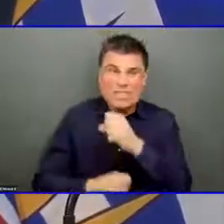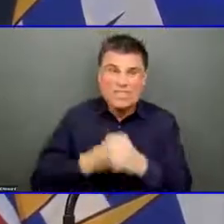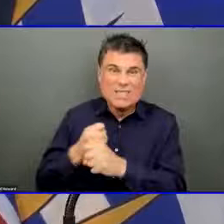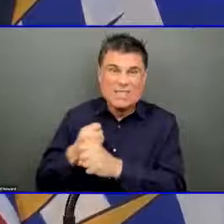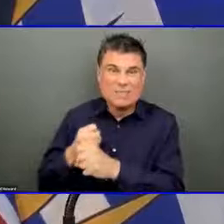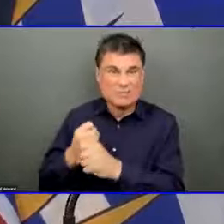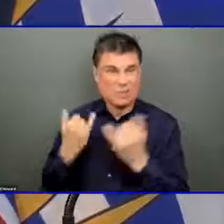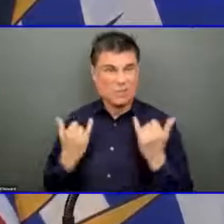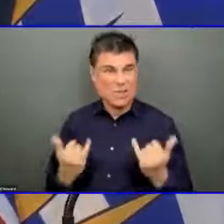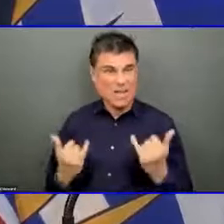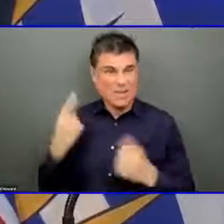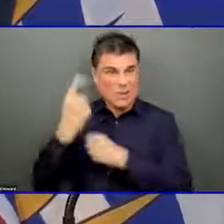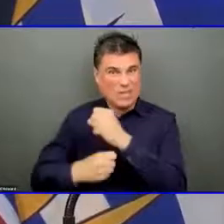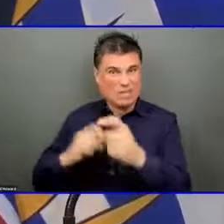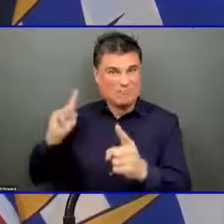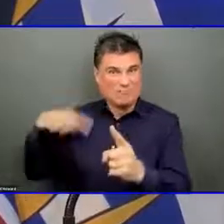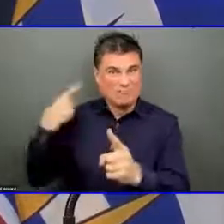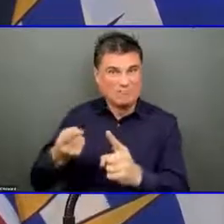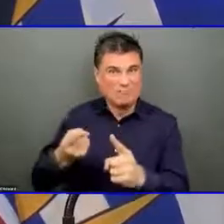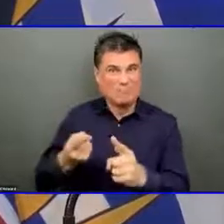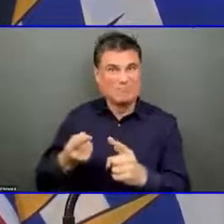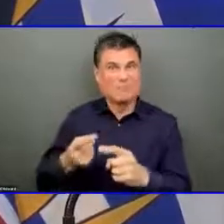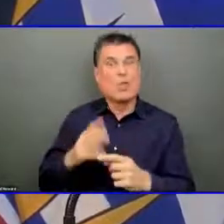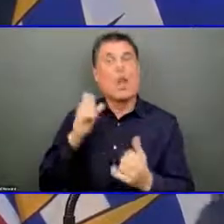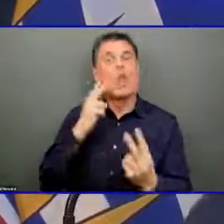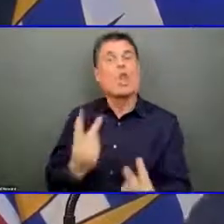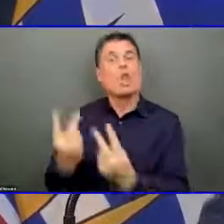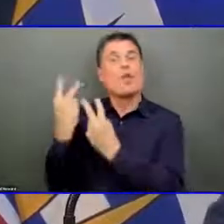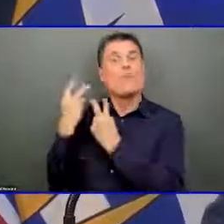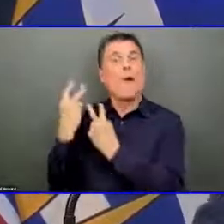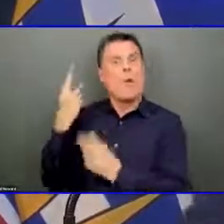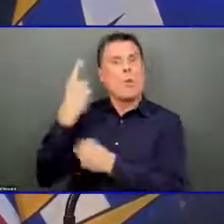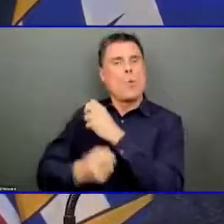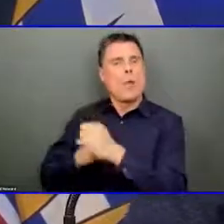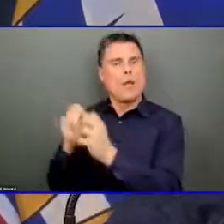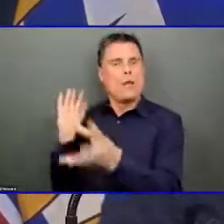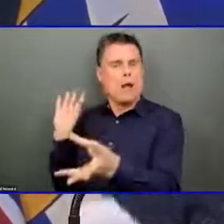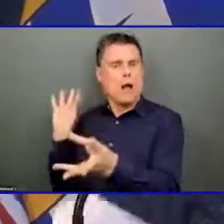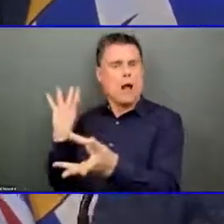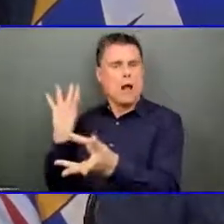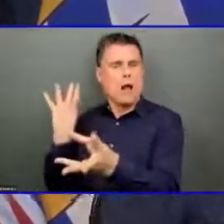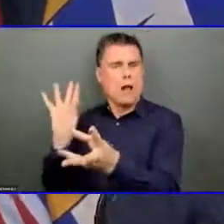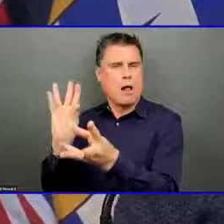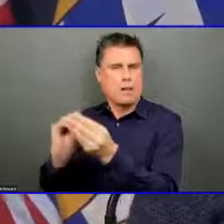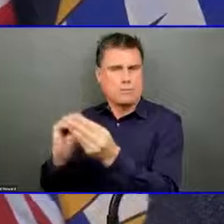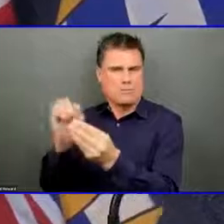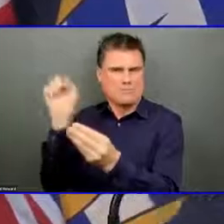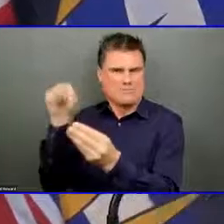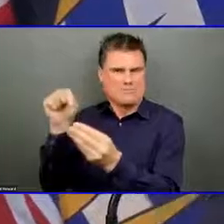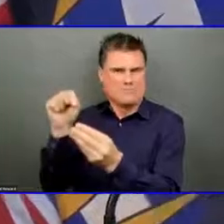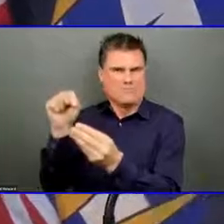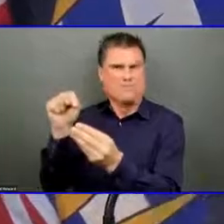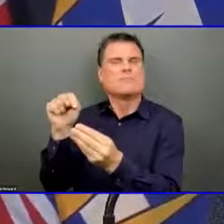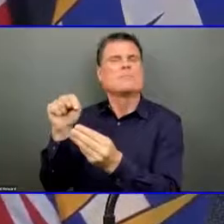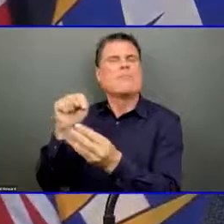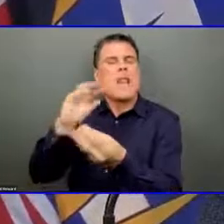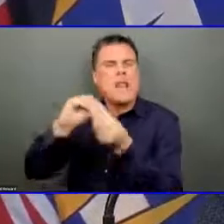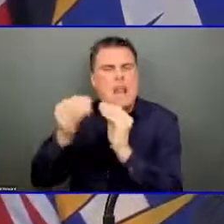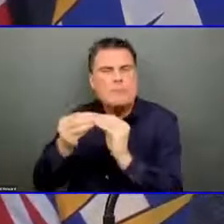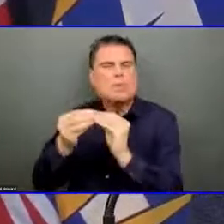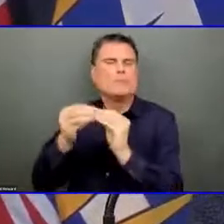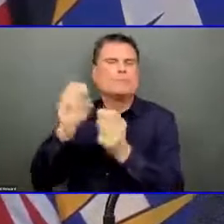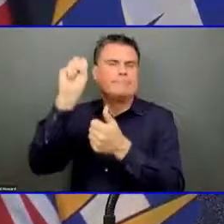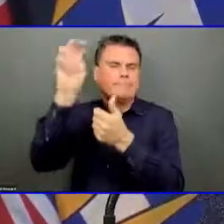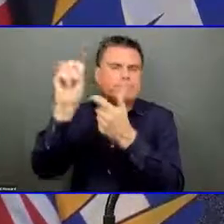that year looked like in terms of the data that we have here in BC. I think to start, though, I